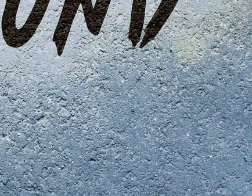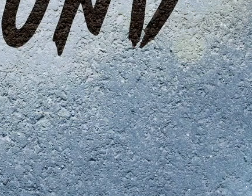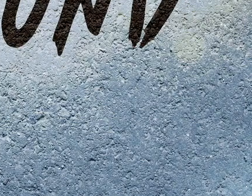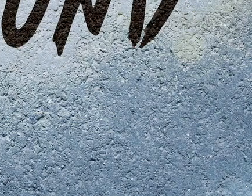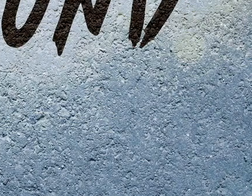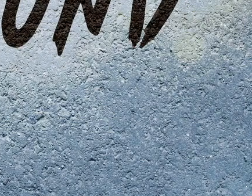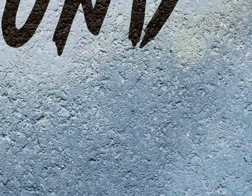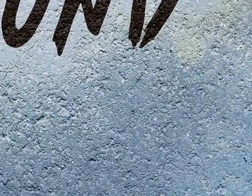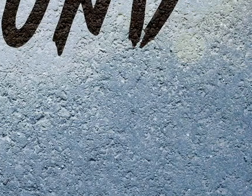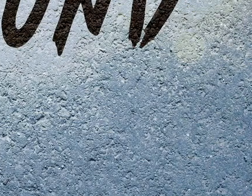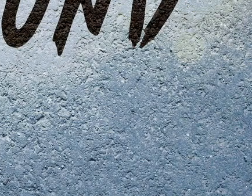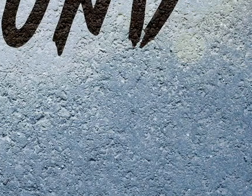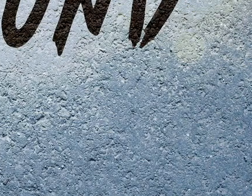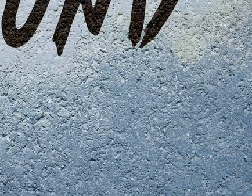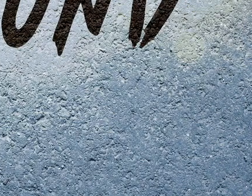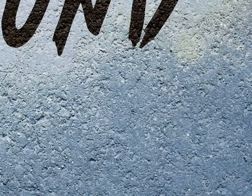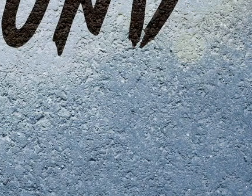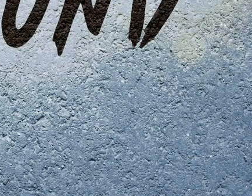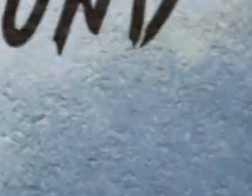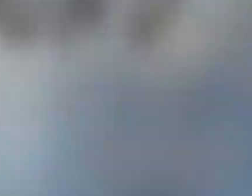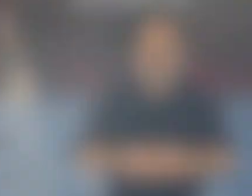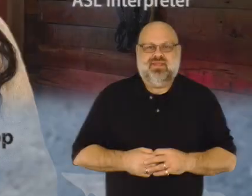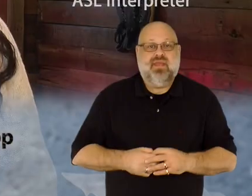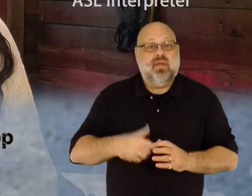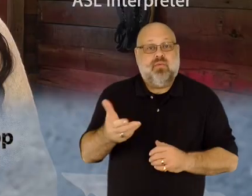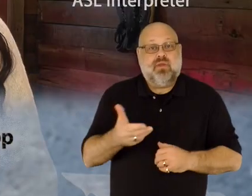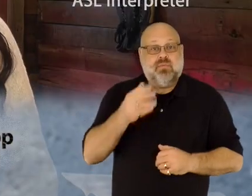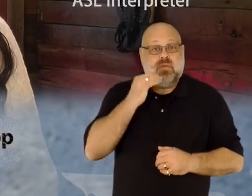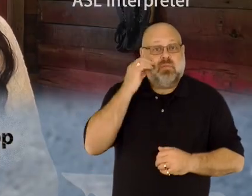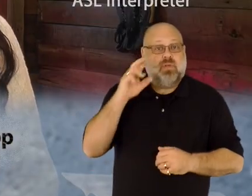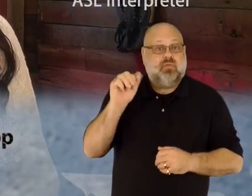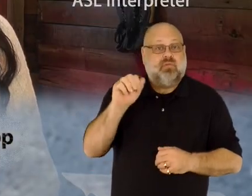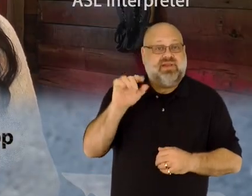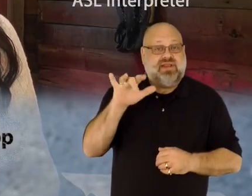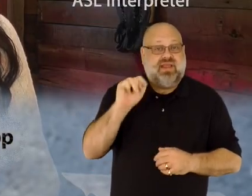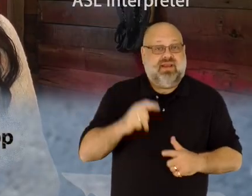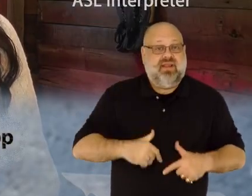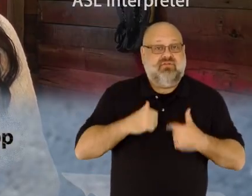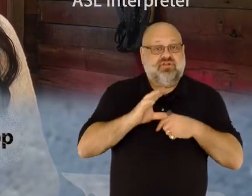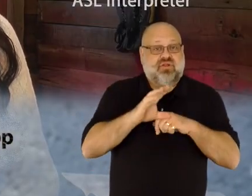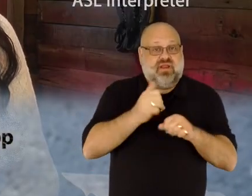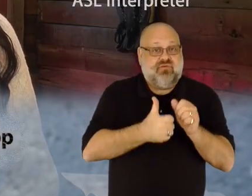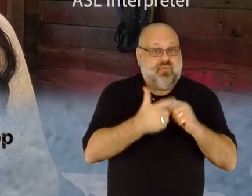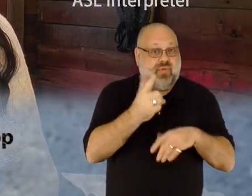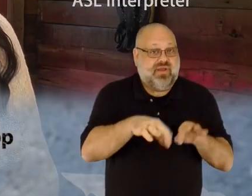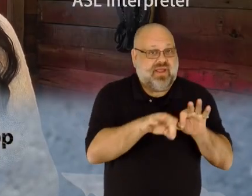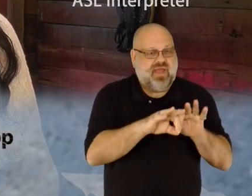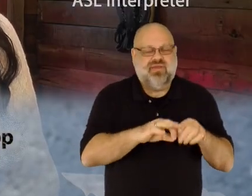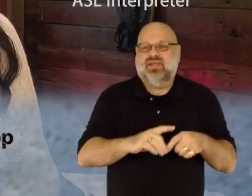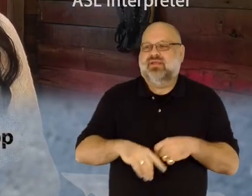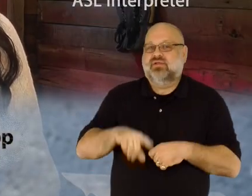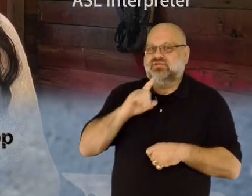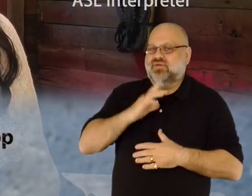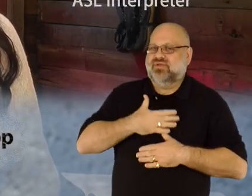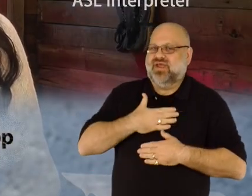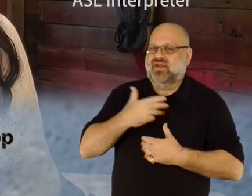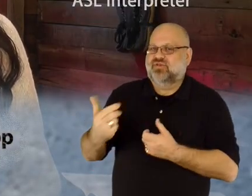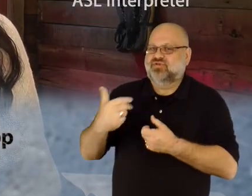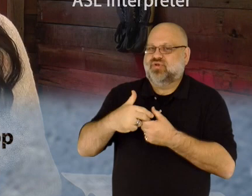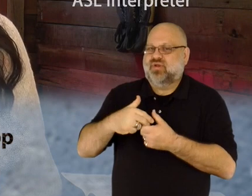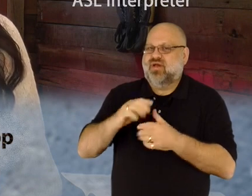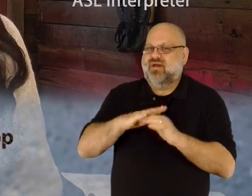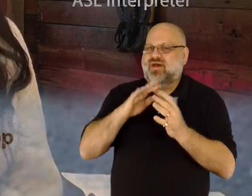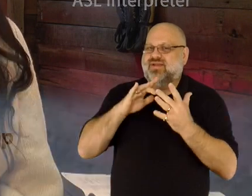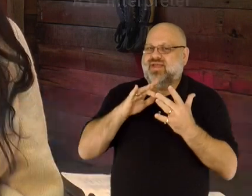it around. God turn it around. Welcome home to Radiant Life Church, where everyone counts. We're so glad you're joining us for our